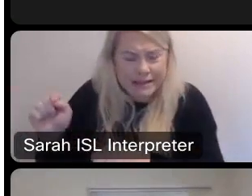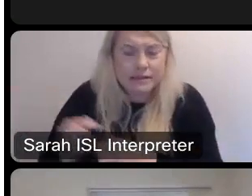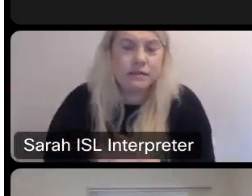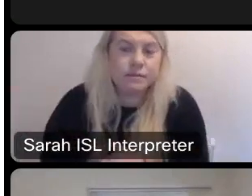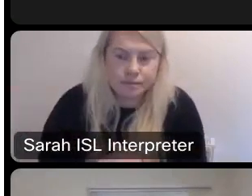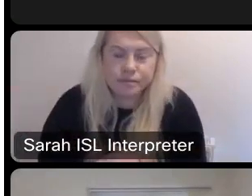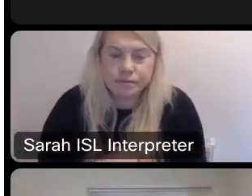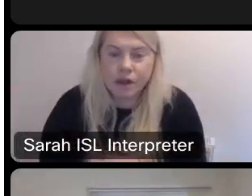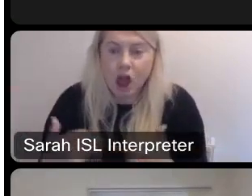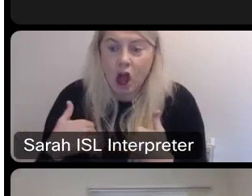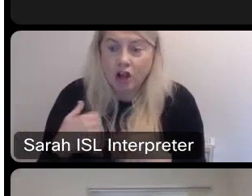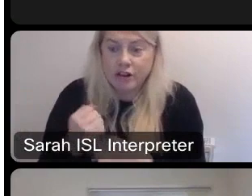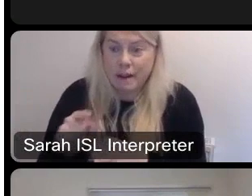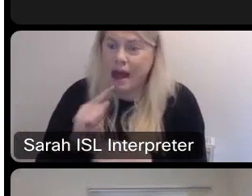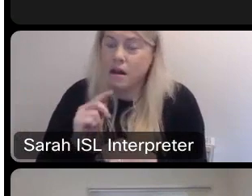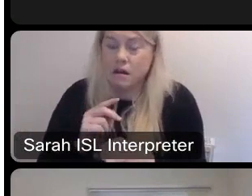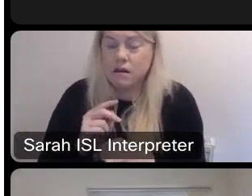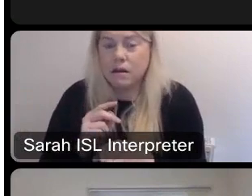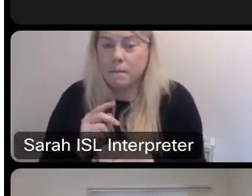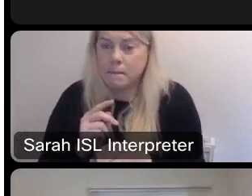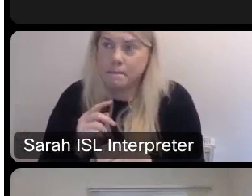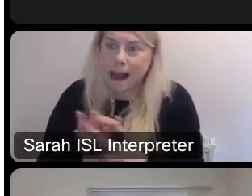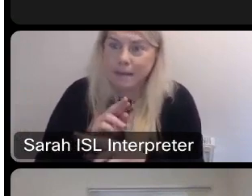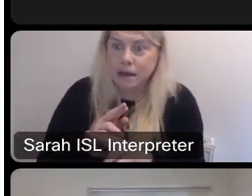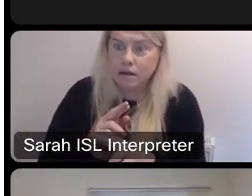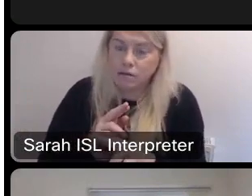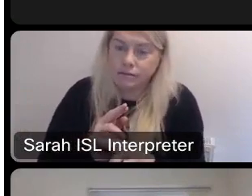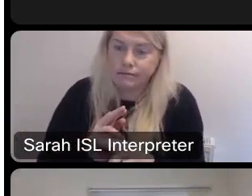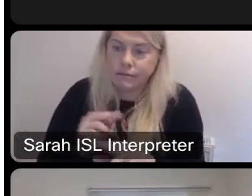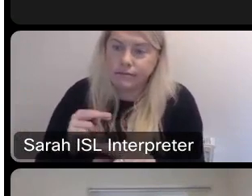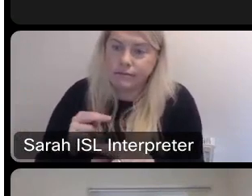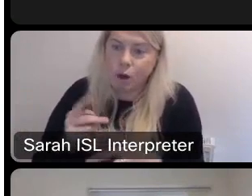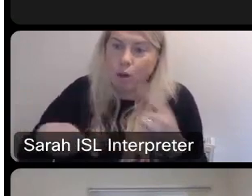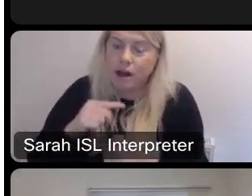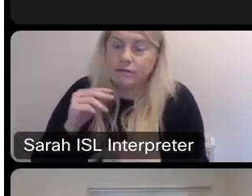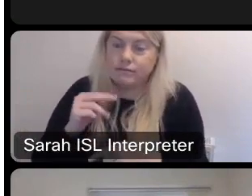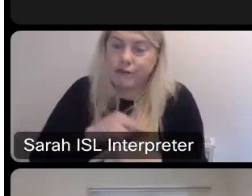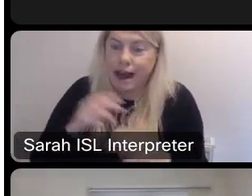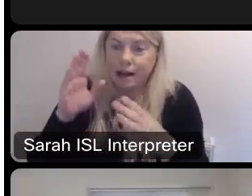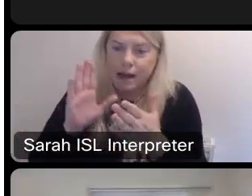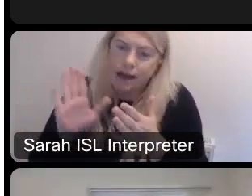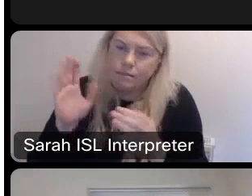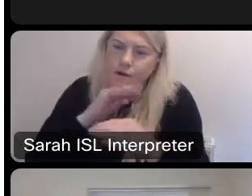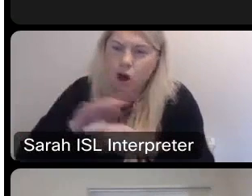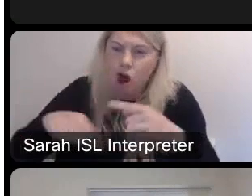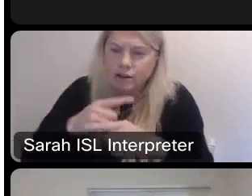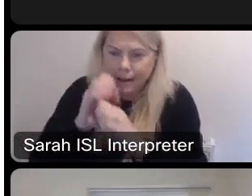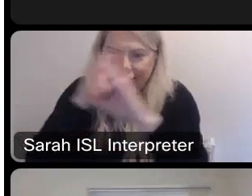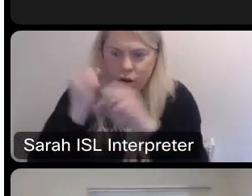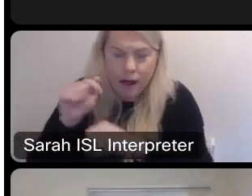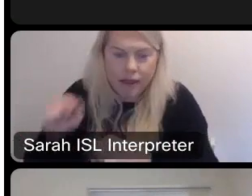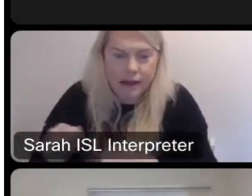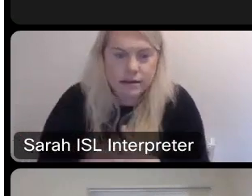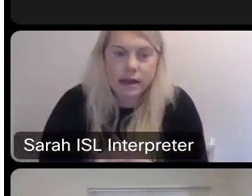and that might not be the immediate priority, but that we factor that in and we're clear about that. And then the end part, really,